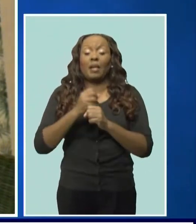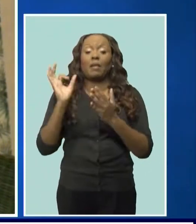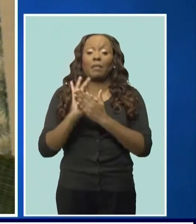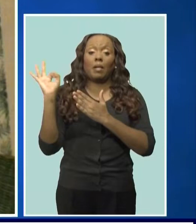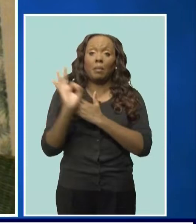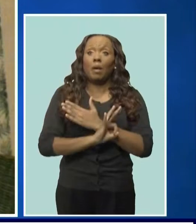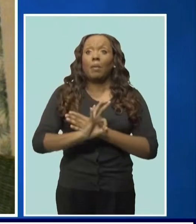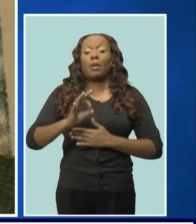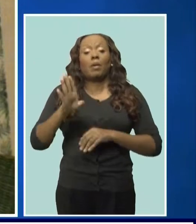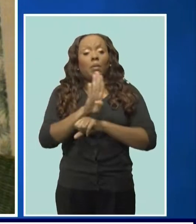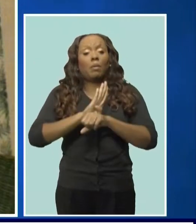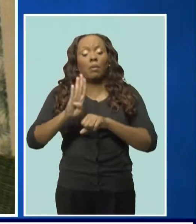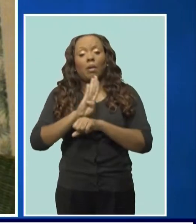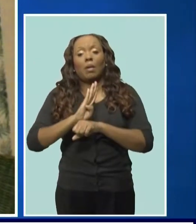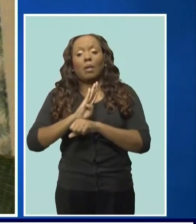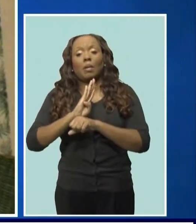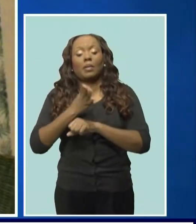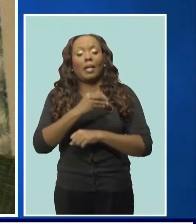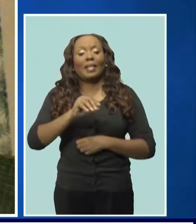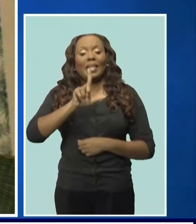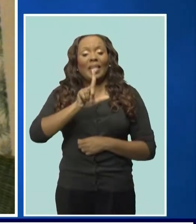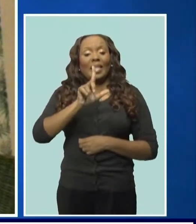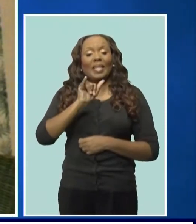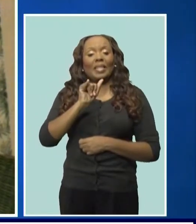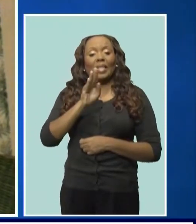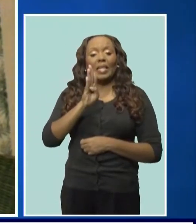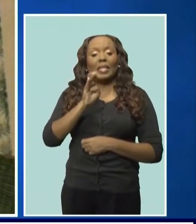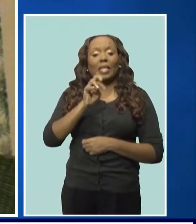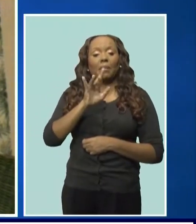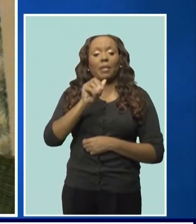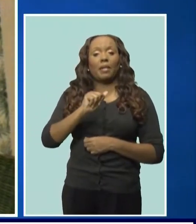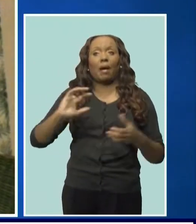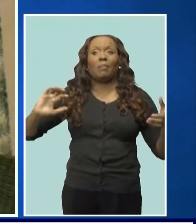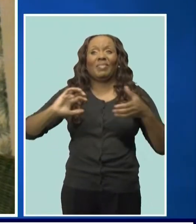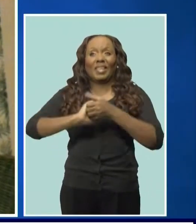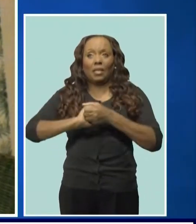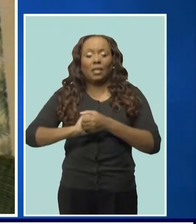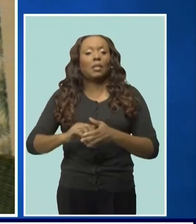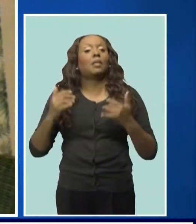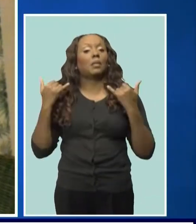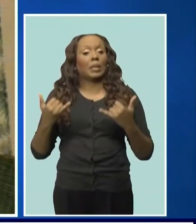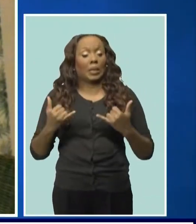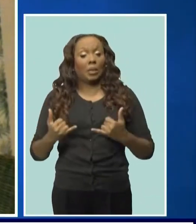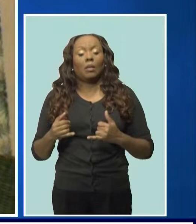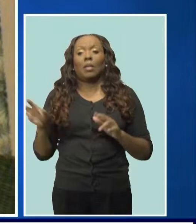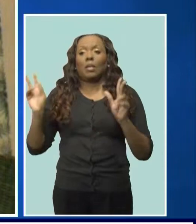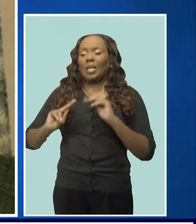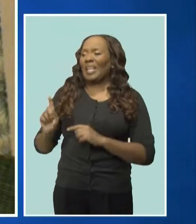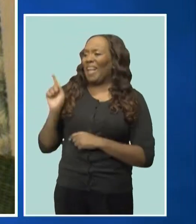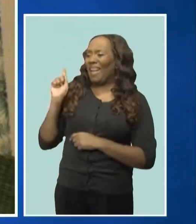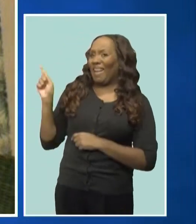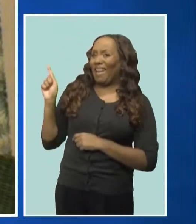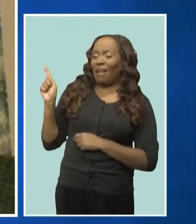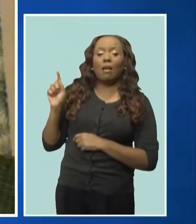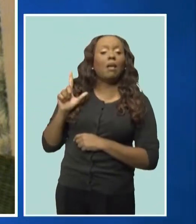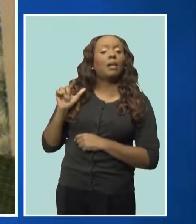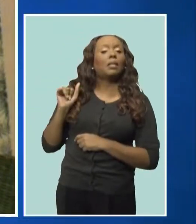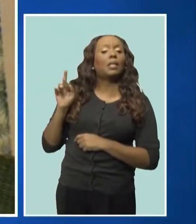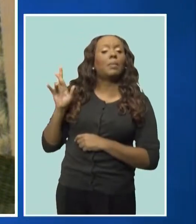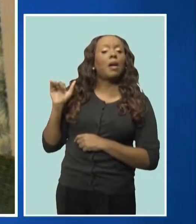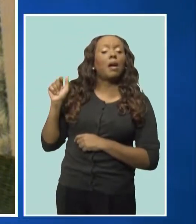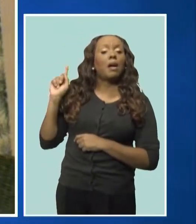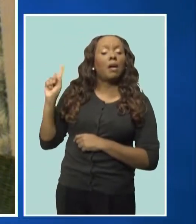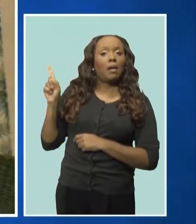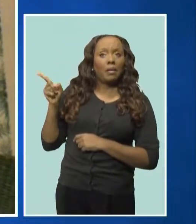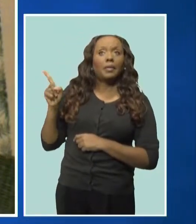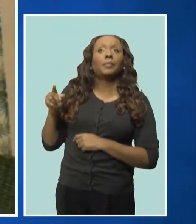ties with Liberia. So that this Sankofa pilgrimage is a direct outcome